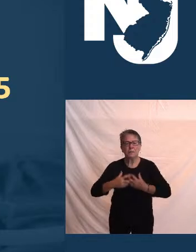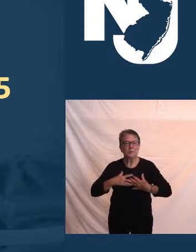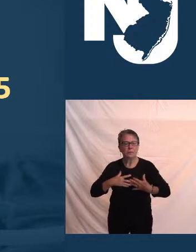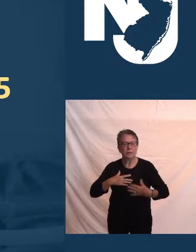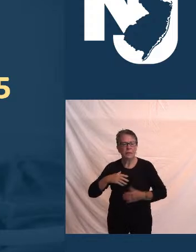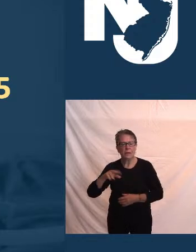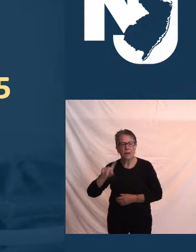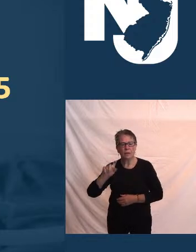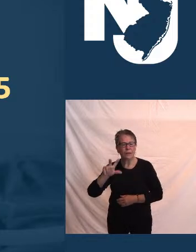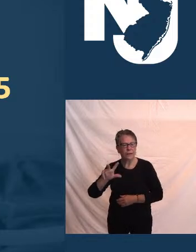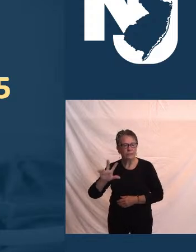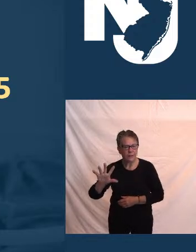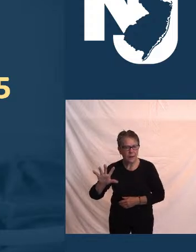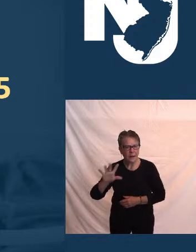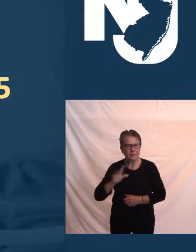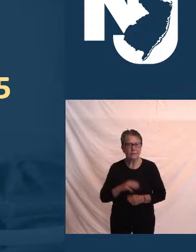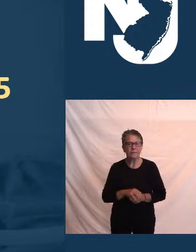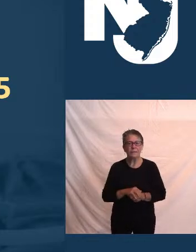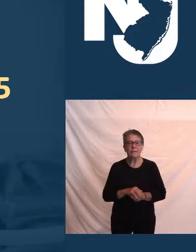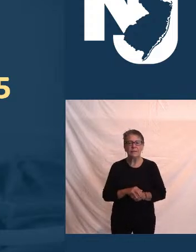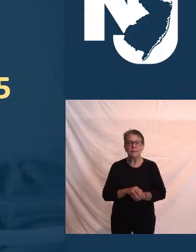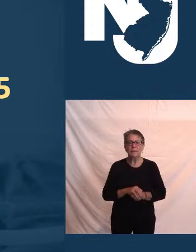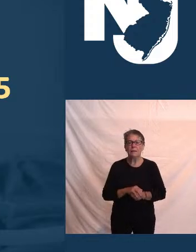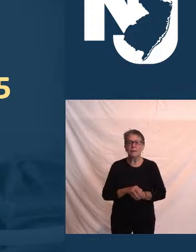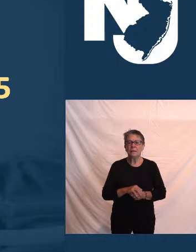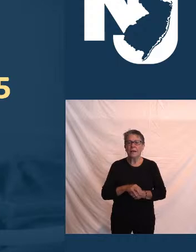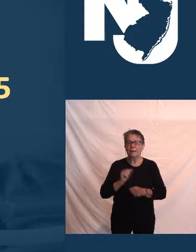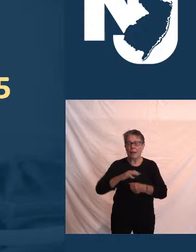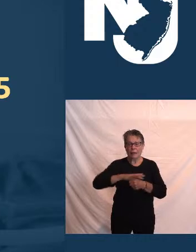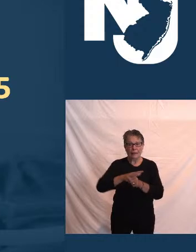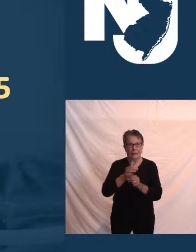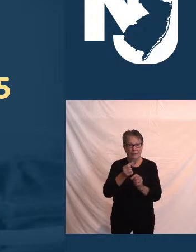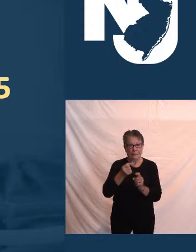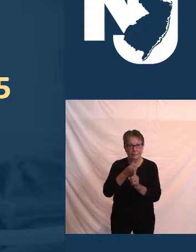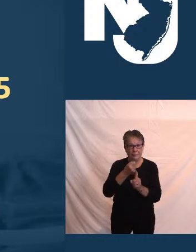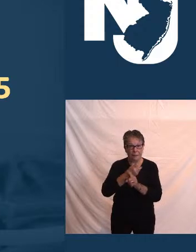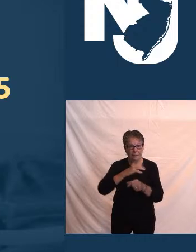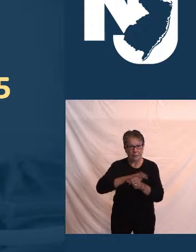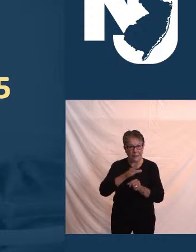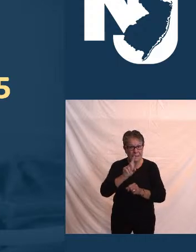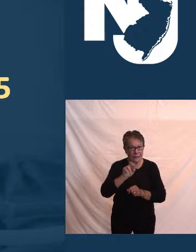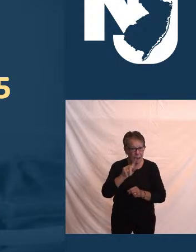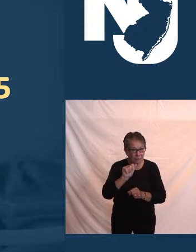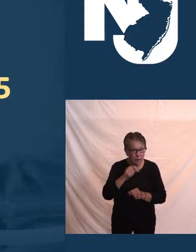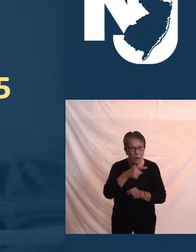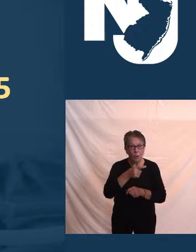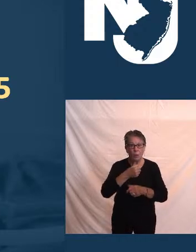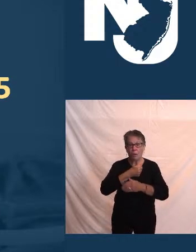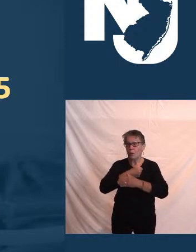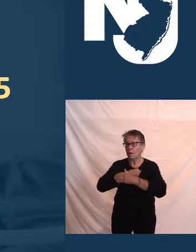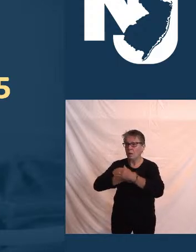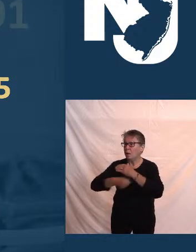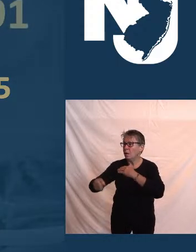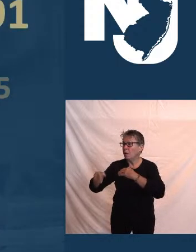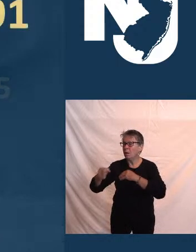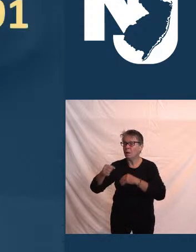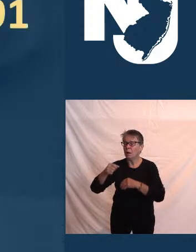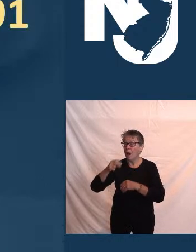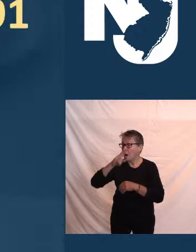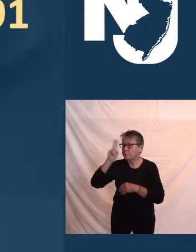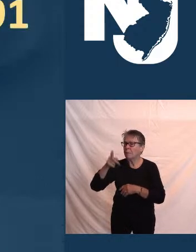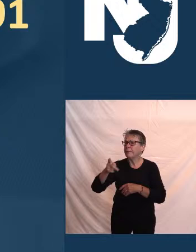Delta variant means many people hospitalized for COVID are just staying longer. And here